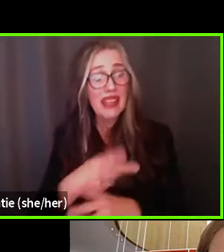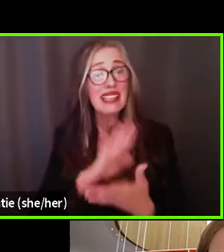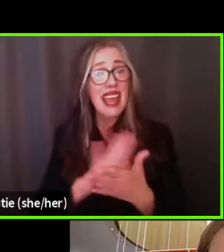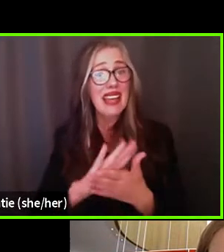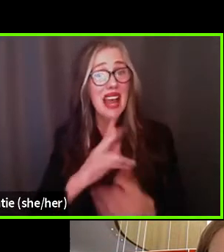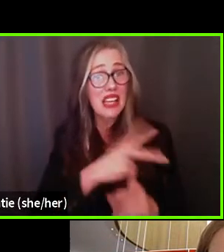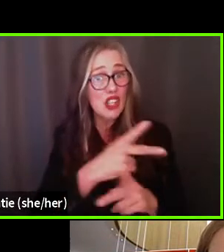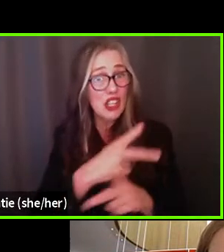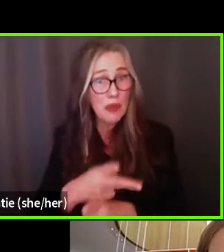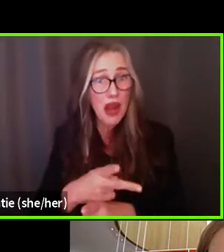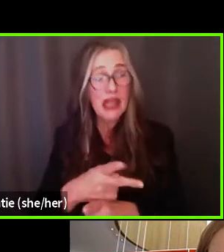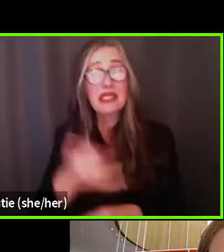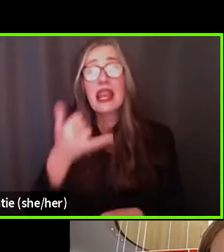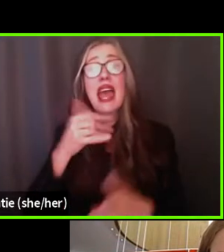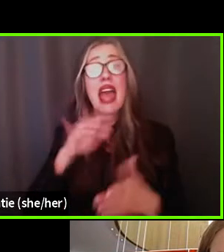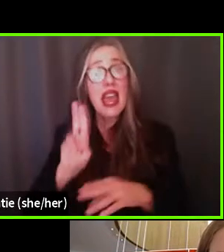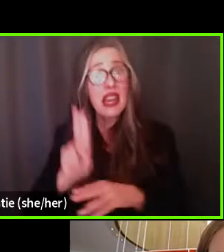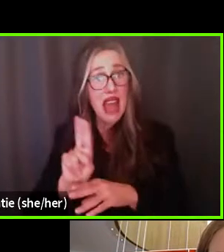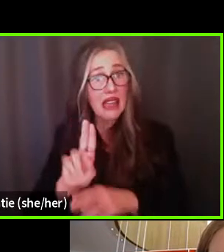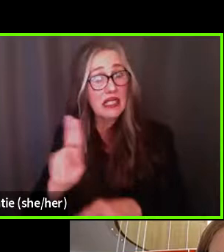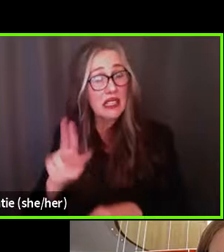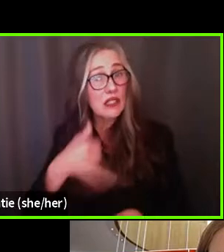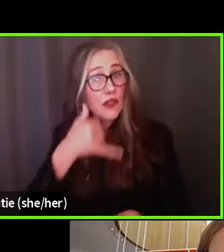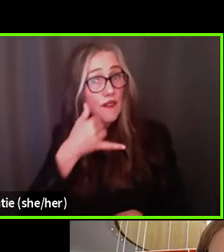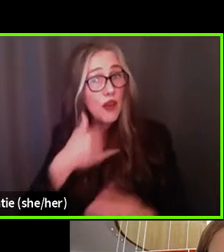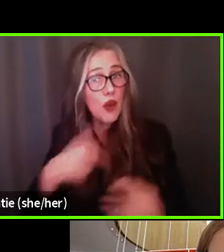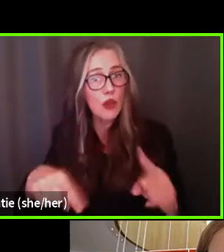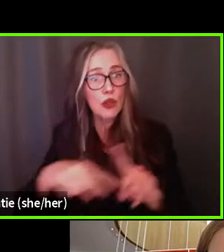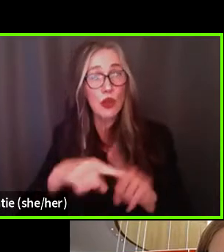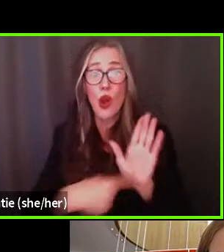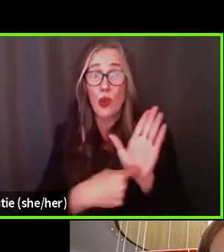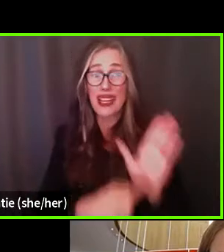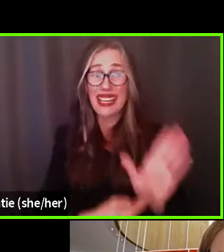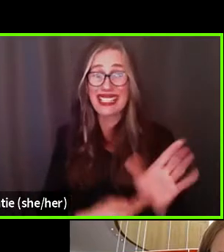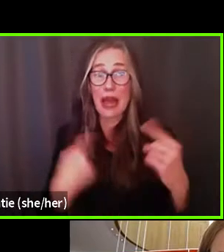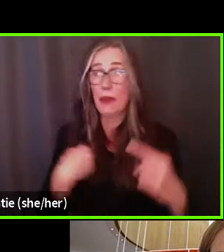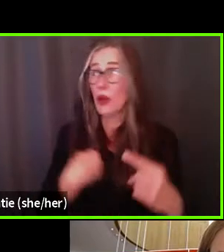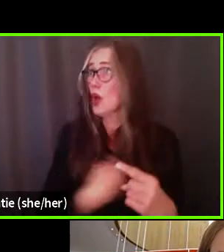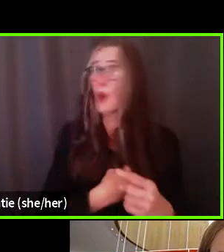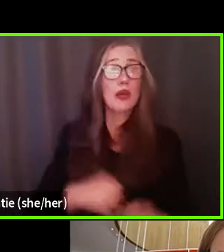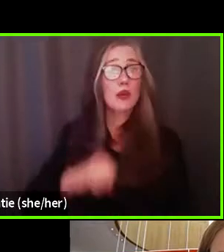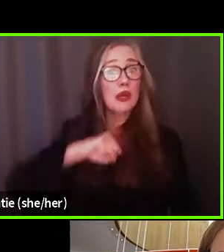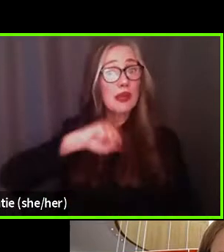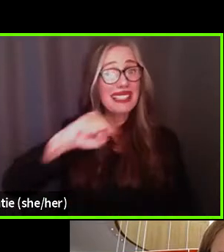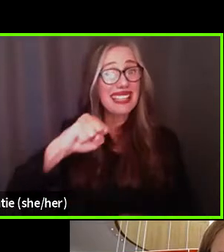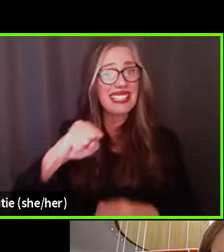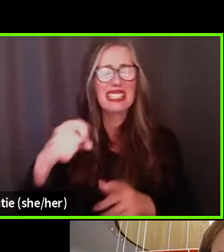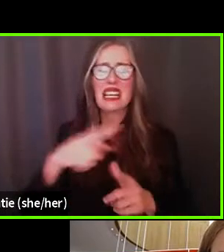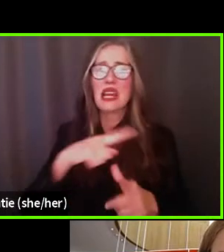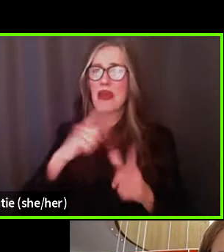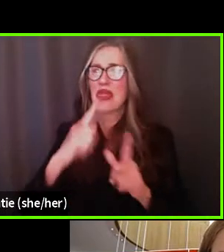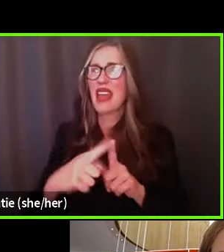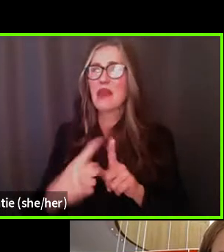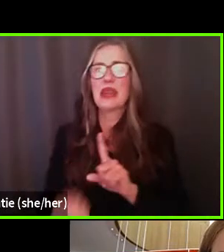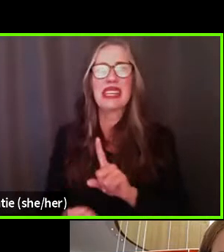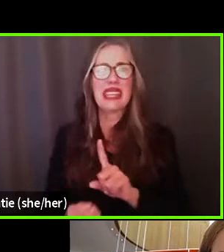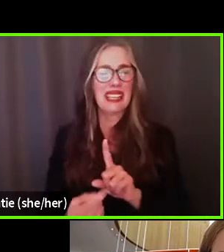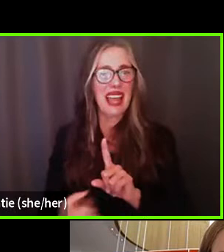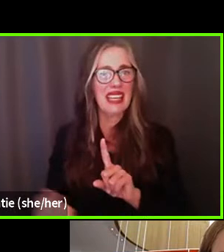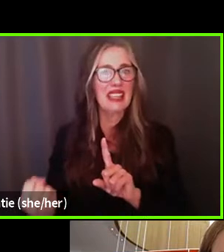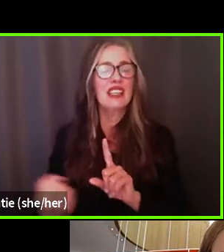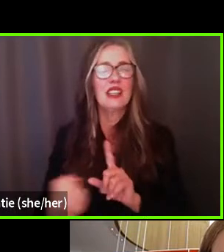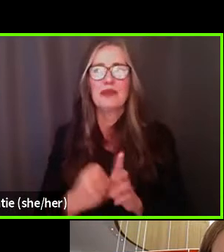example of such an act of resistance and the retaliation that ensued um i would like to share so one at